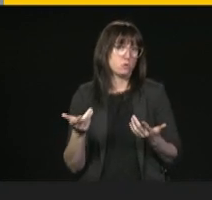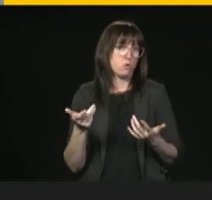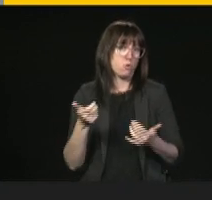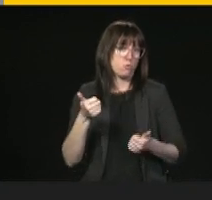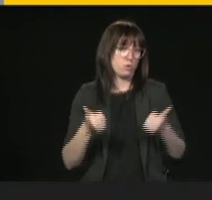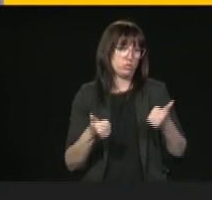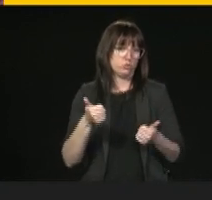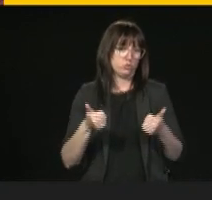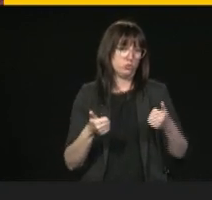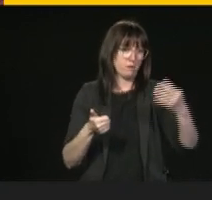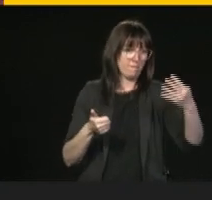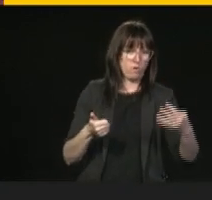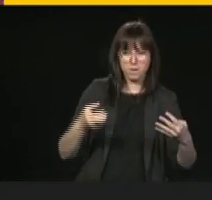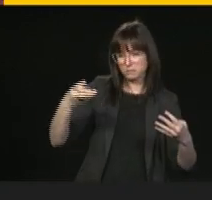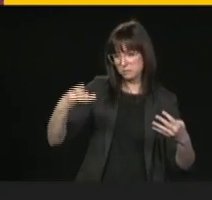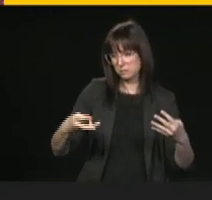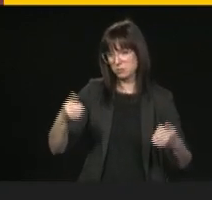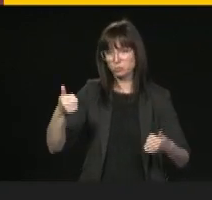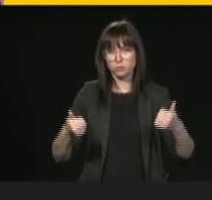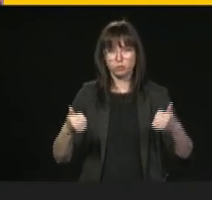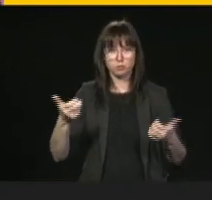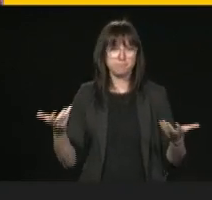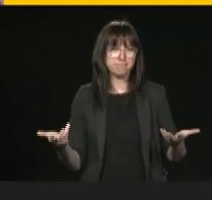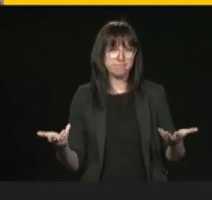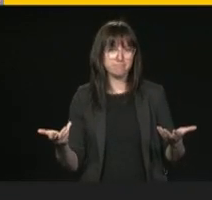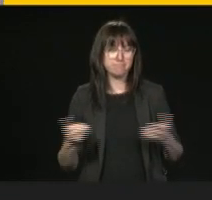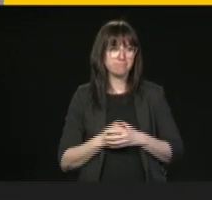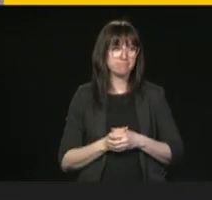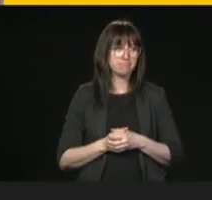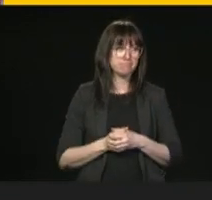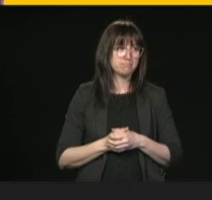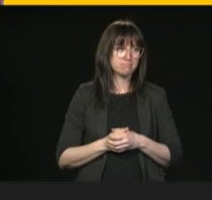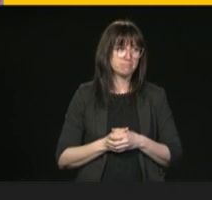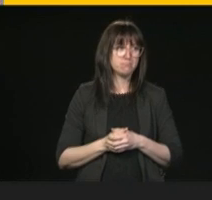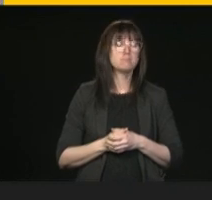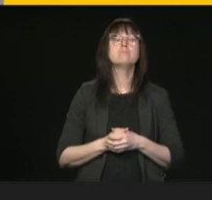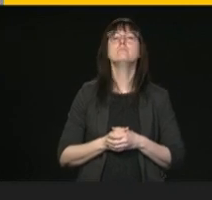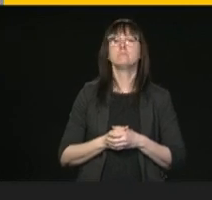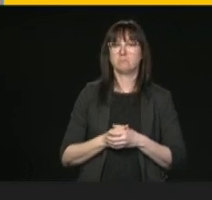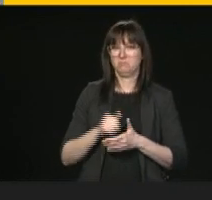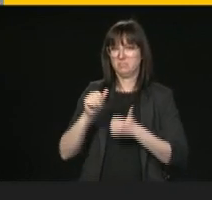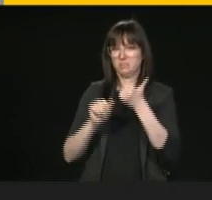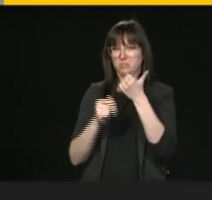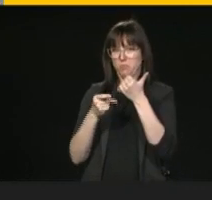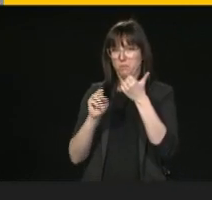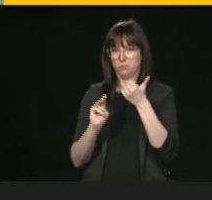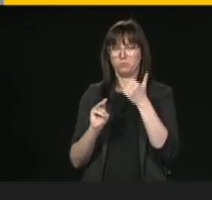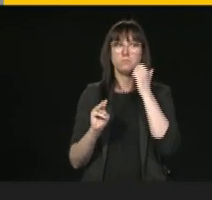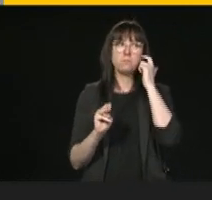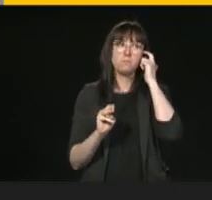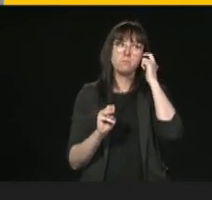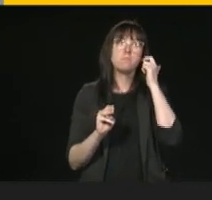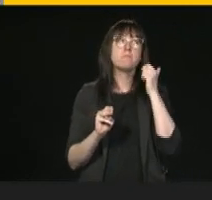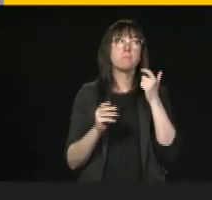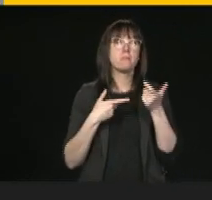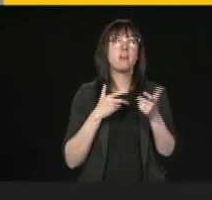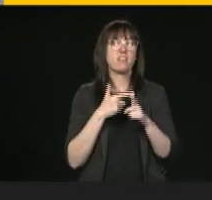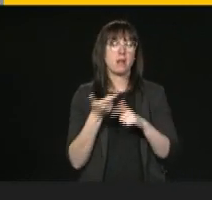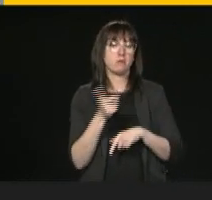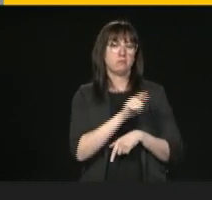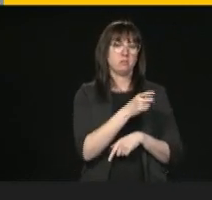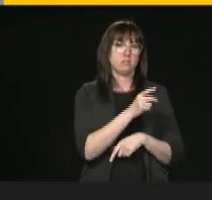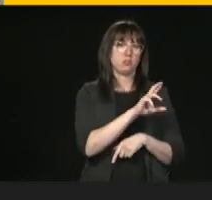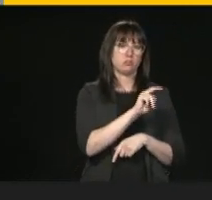this? So I'll start, and I am actually going to ask Dr. New to offer some